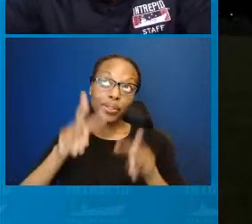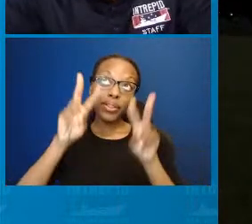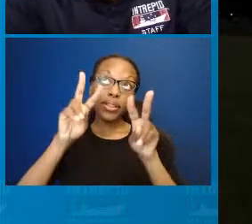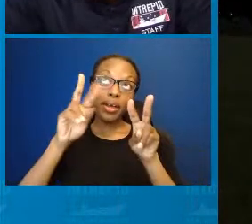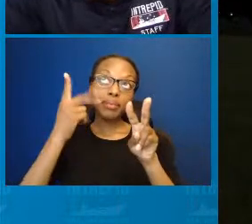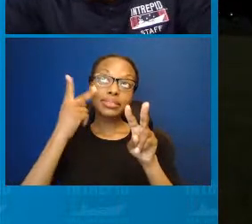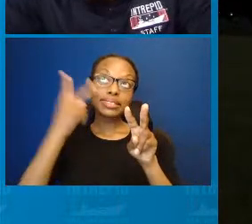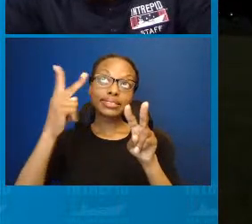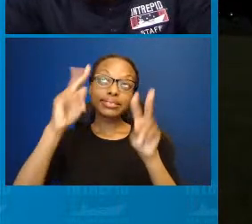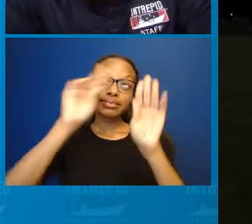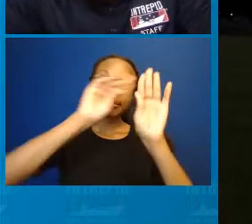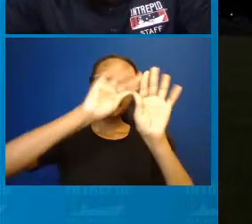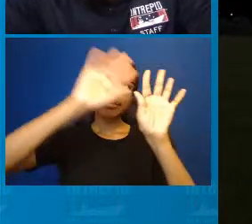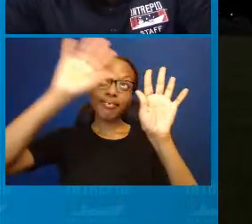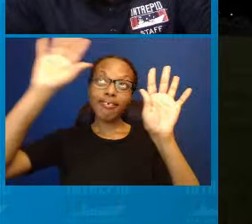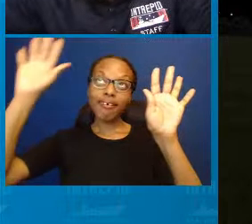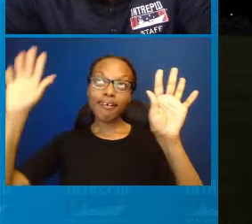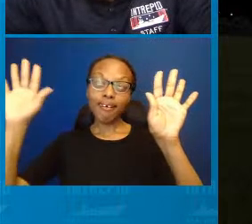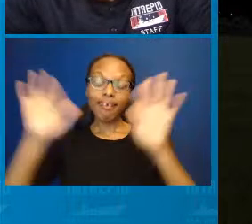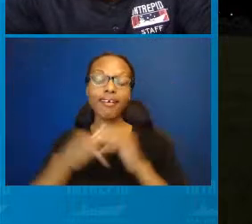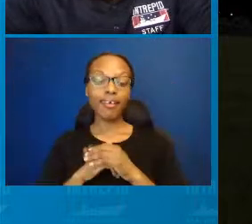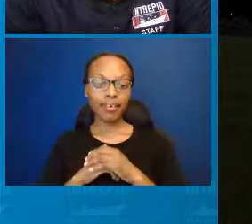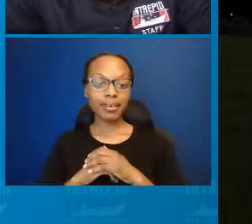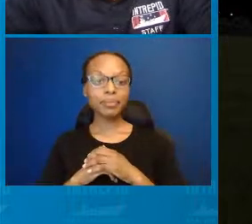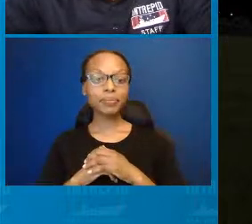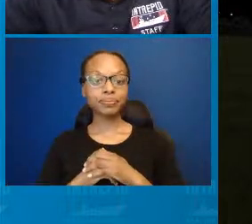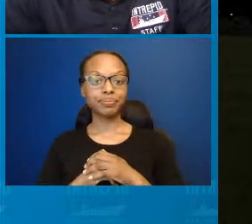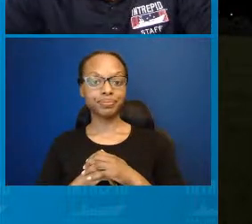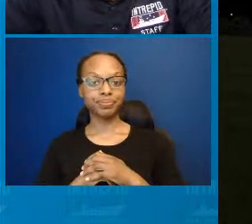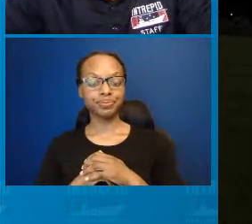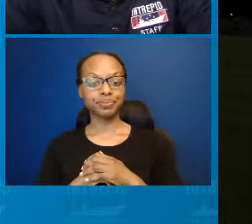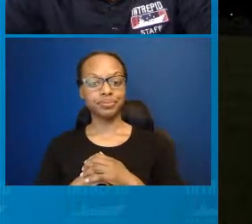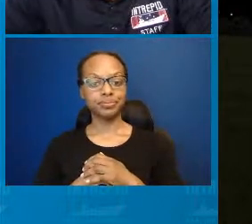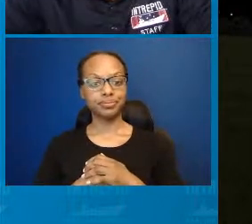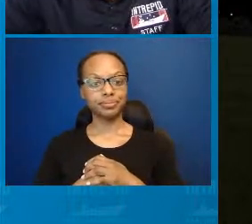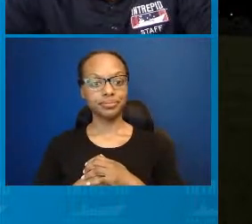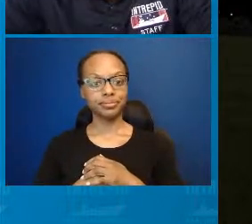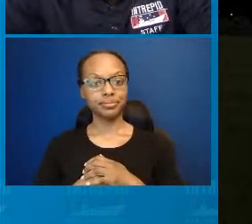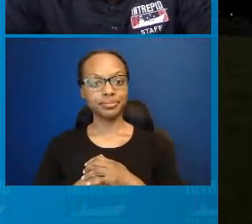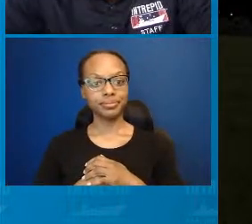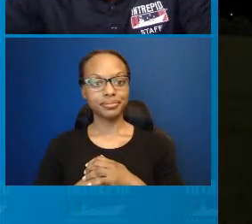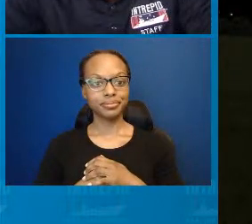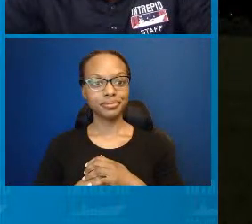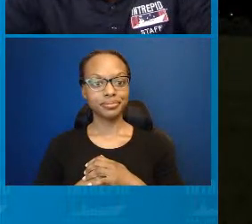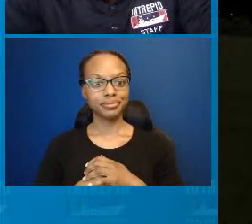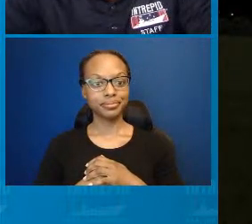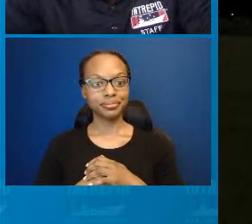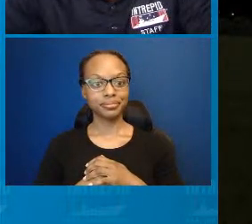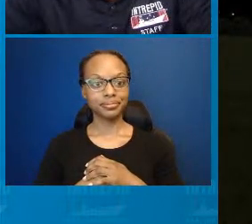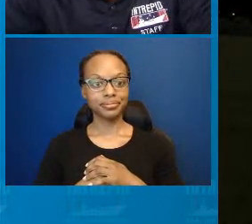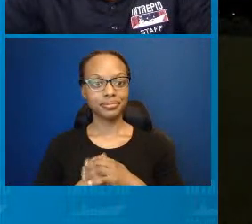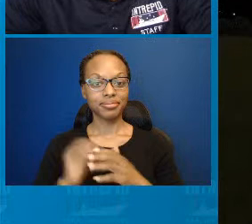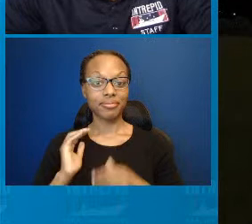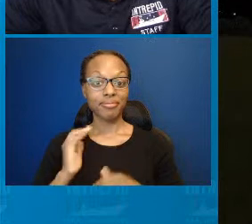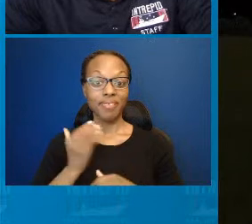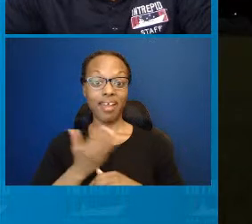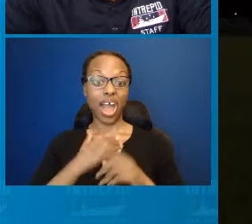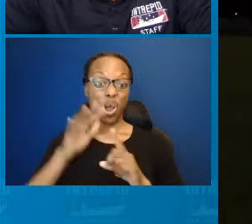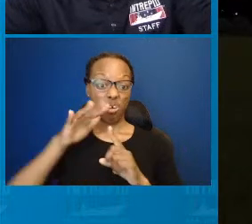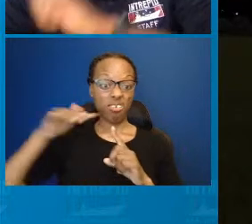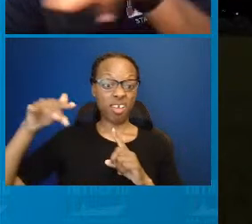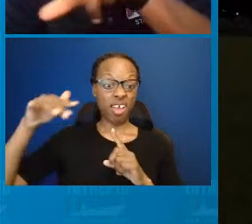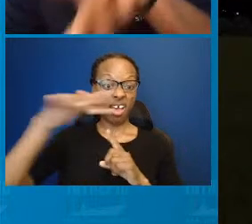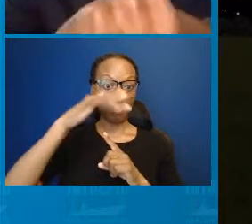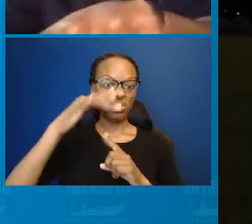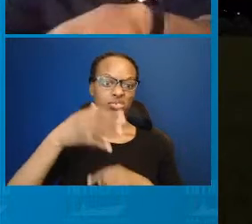There's one specific thing that's real that that our atmosphere is very, very good at. Besides all